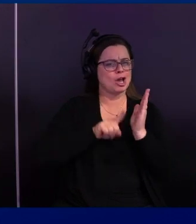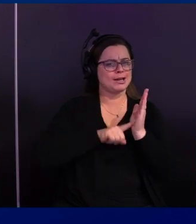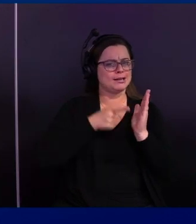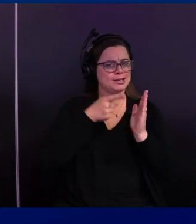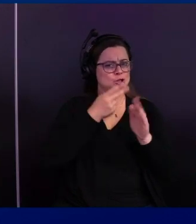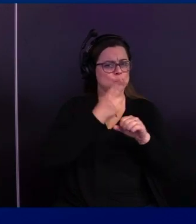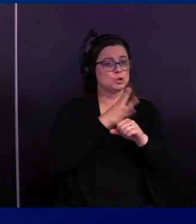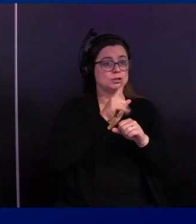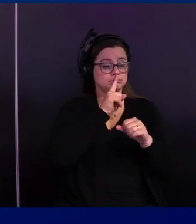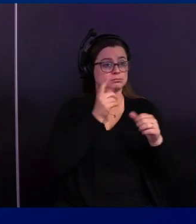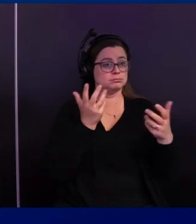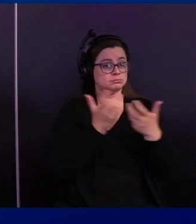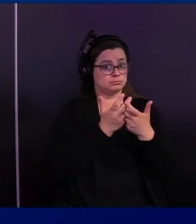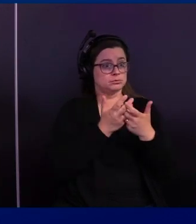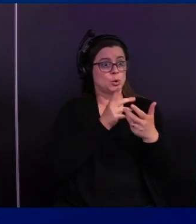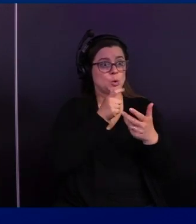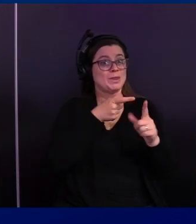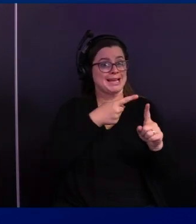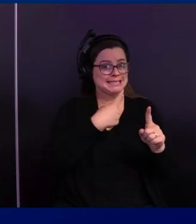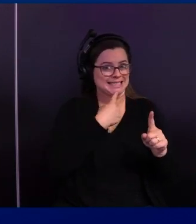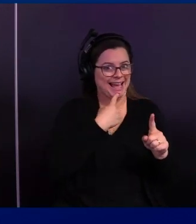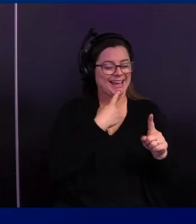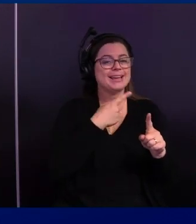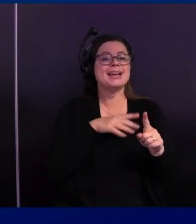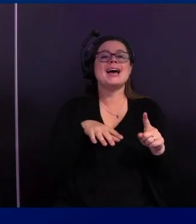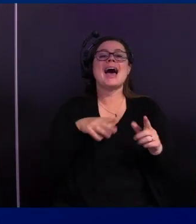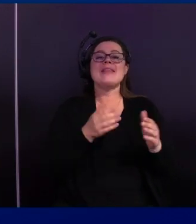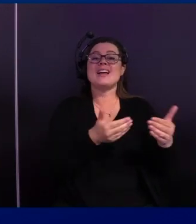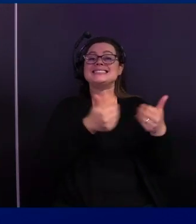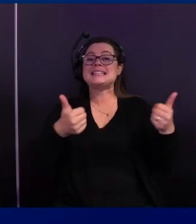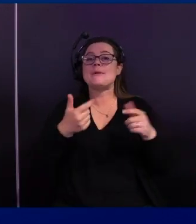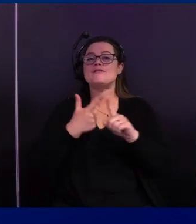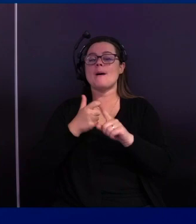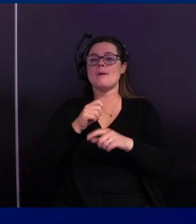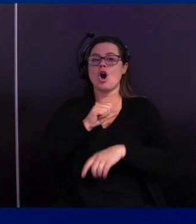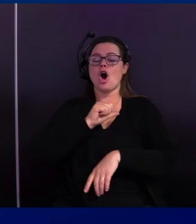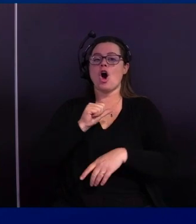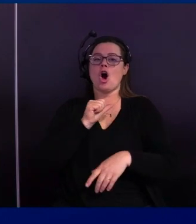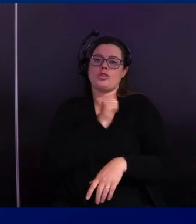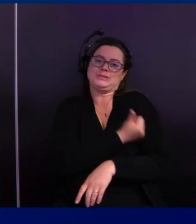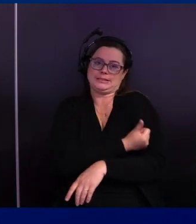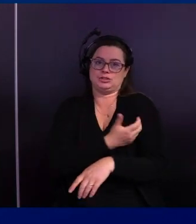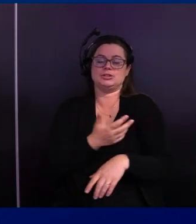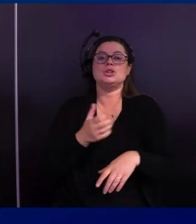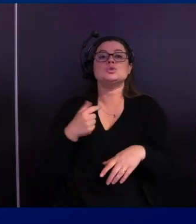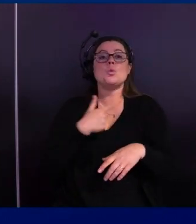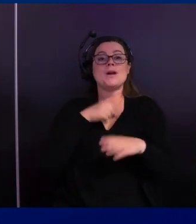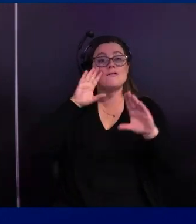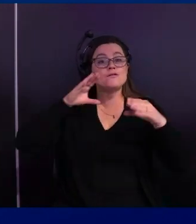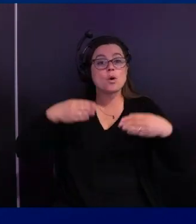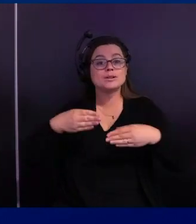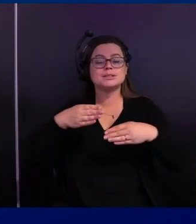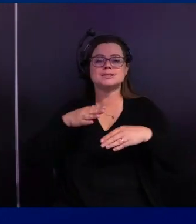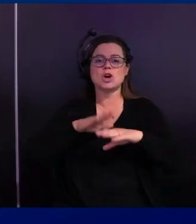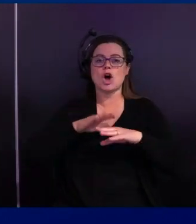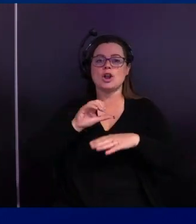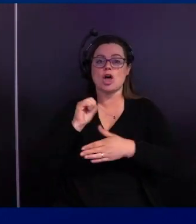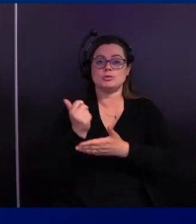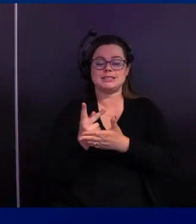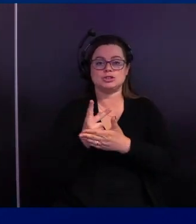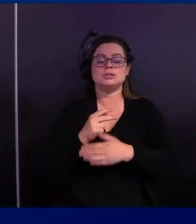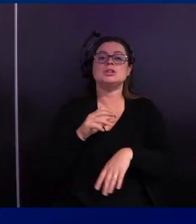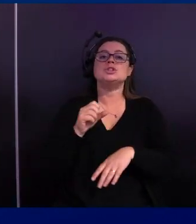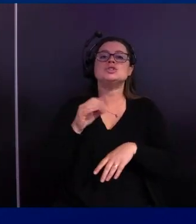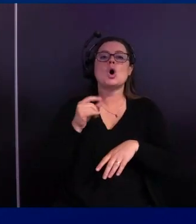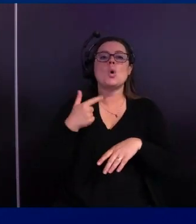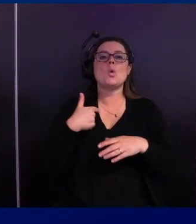user is who they say they are, and the authorization. Okay. So we're focused on the authorization. We're agnostic to